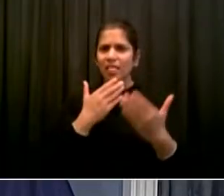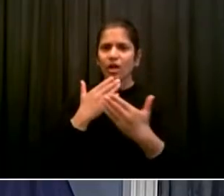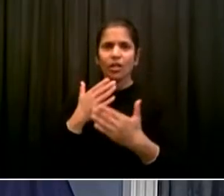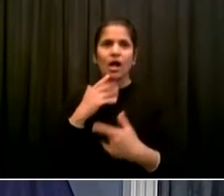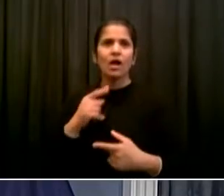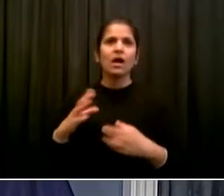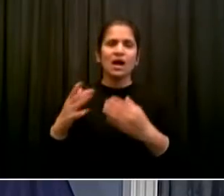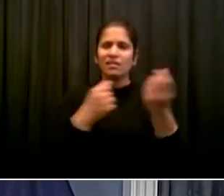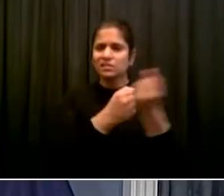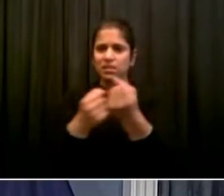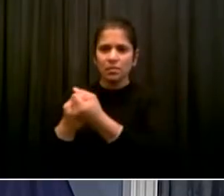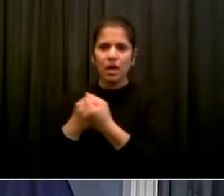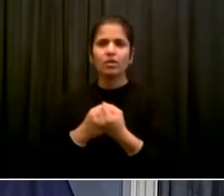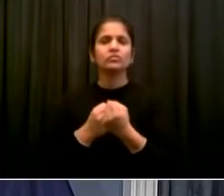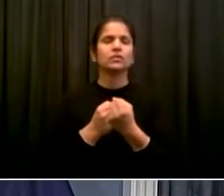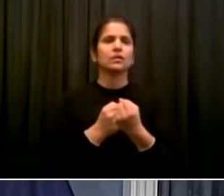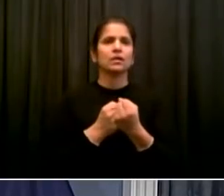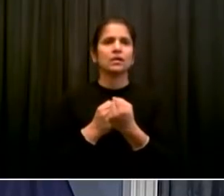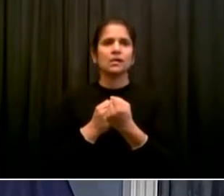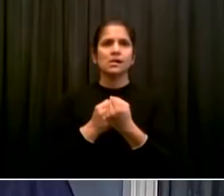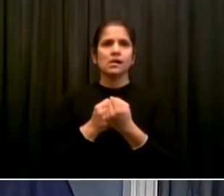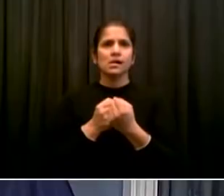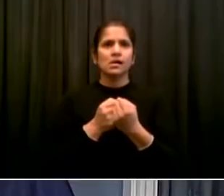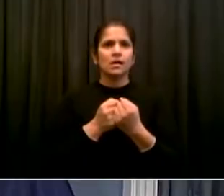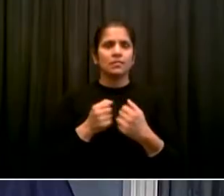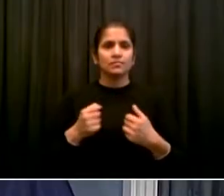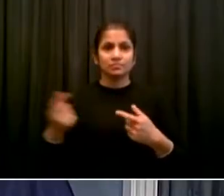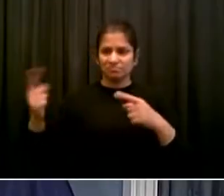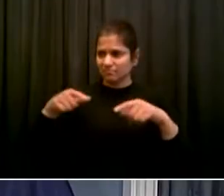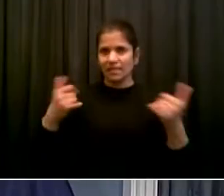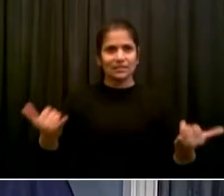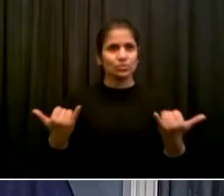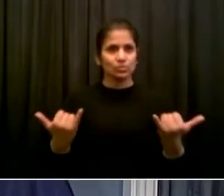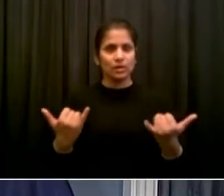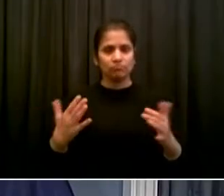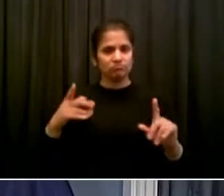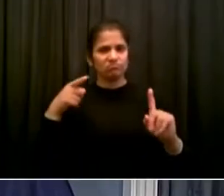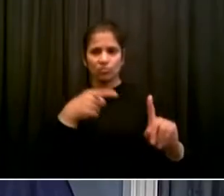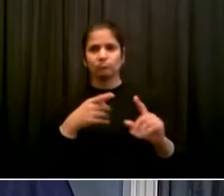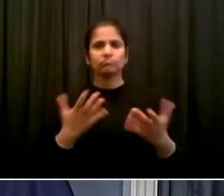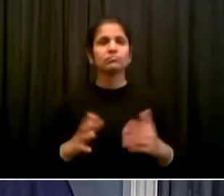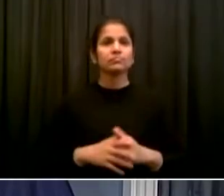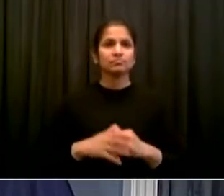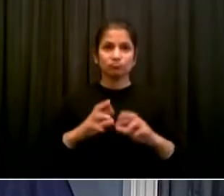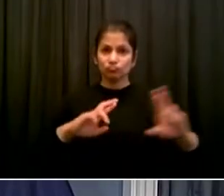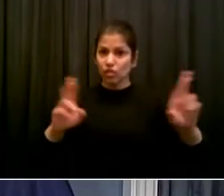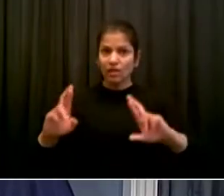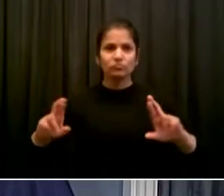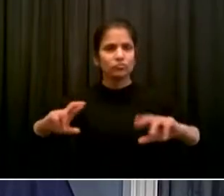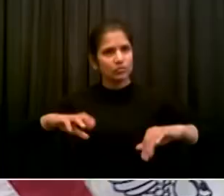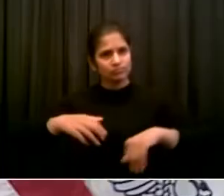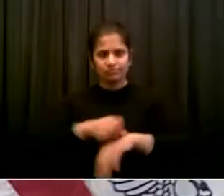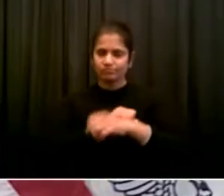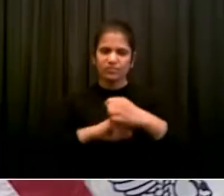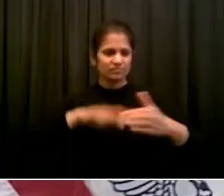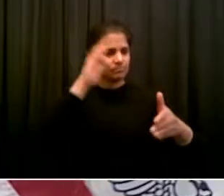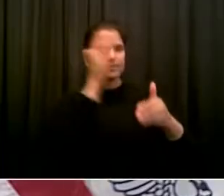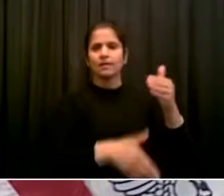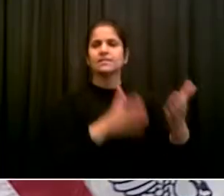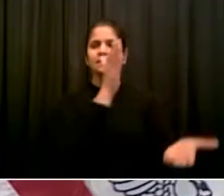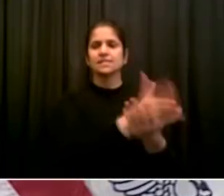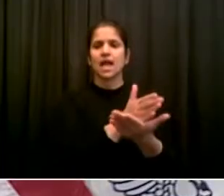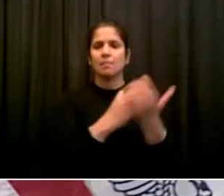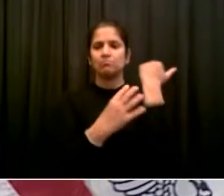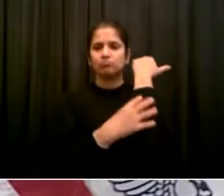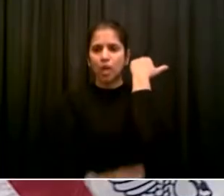us to this point. And I want you to know that I'm on board through to the end. Thank you. Thank you so much, Jennifer. And we've